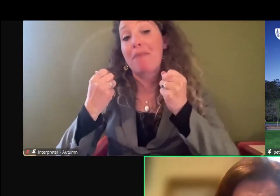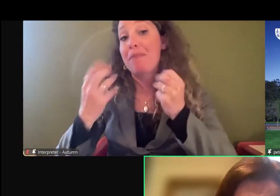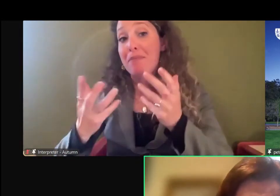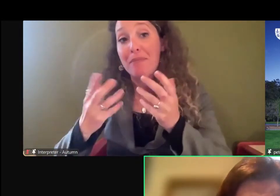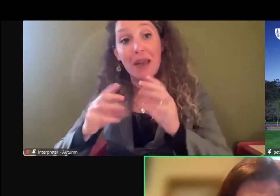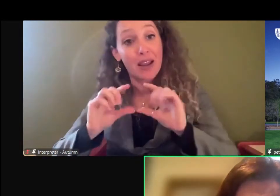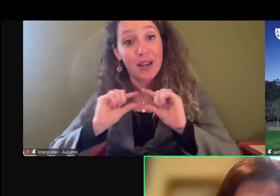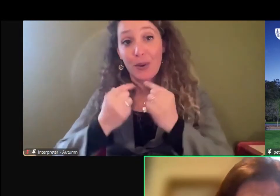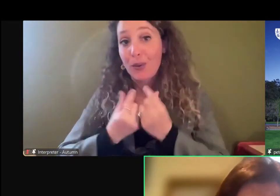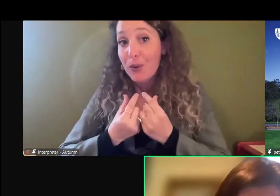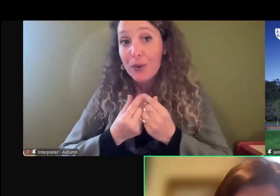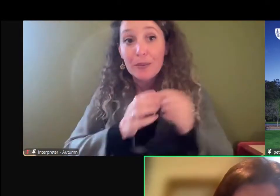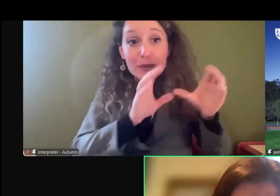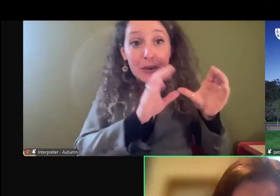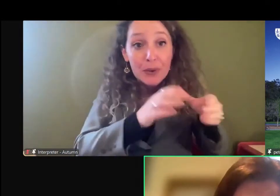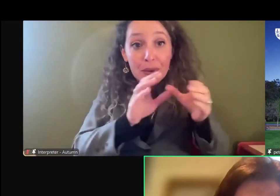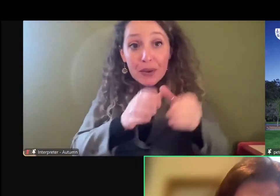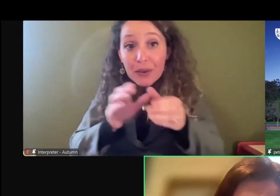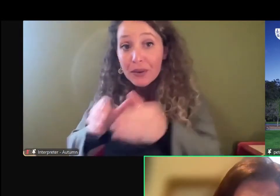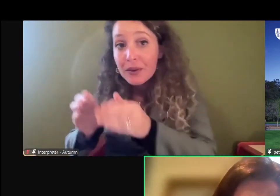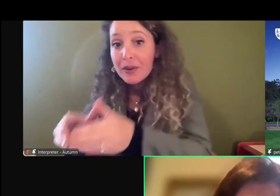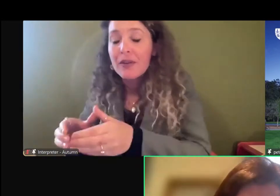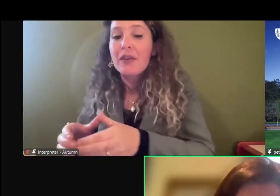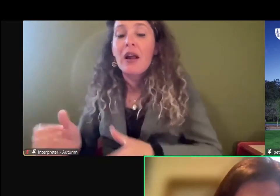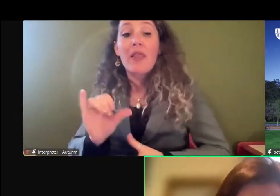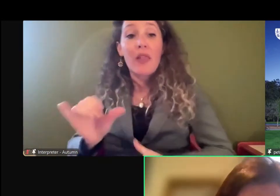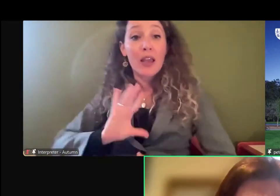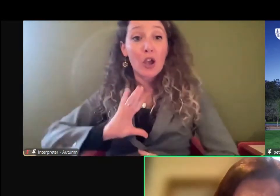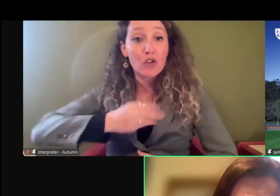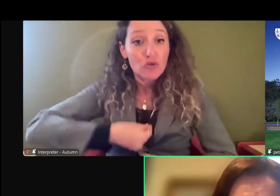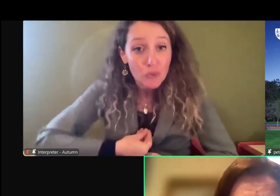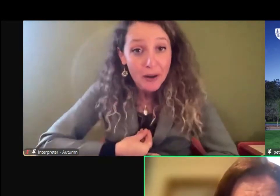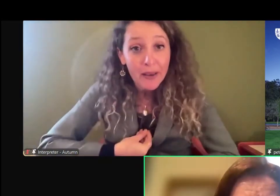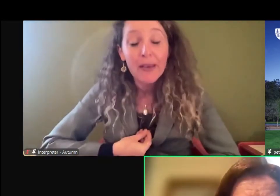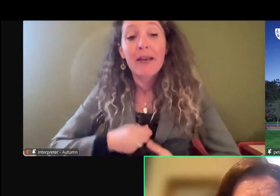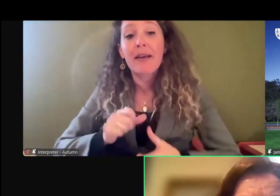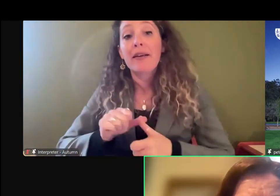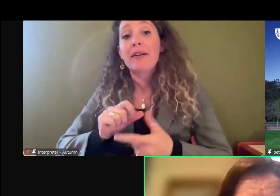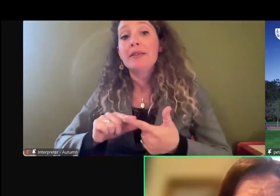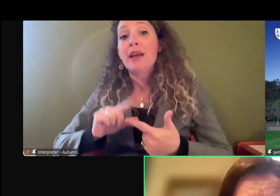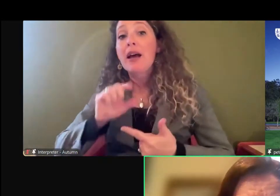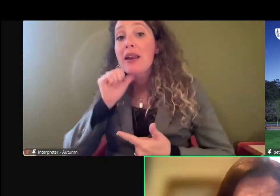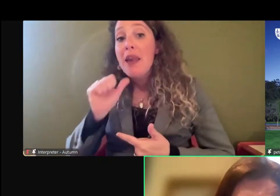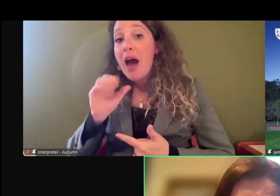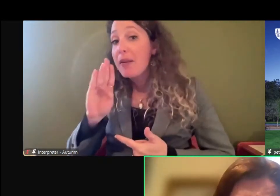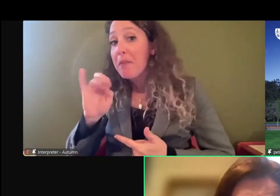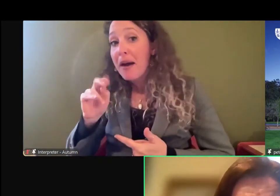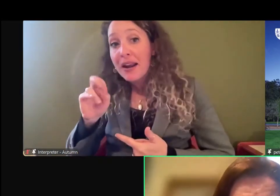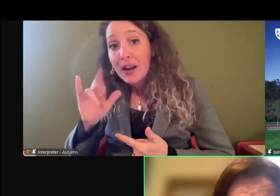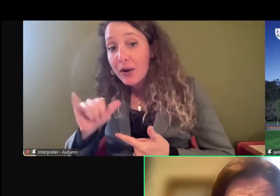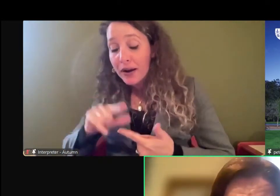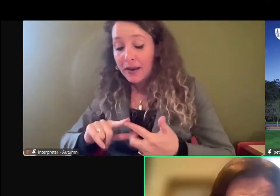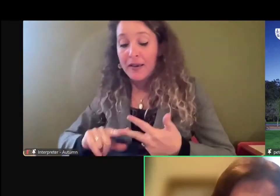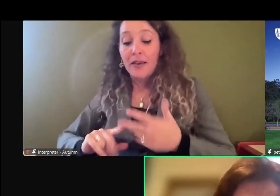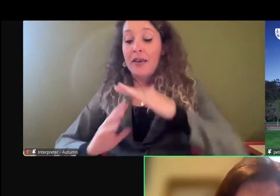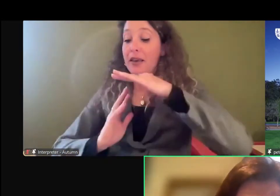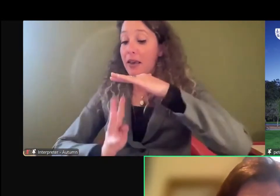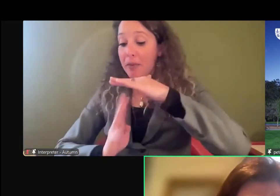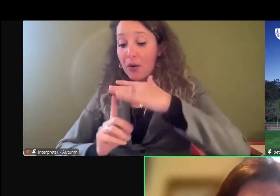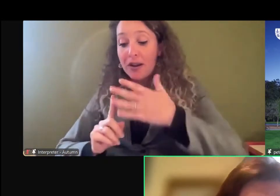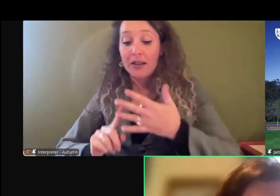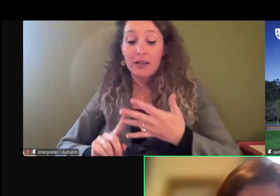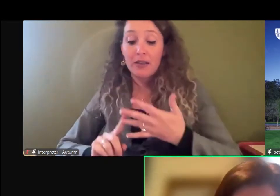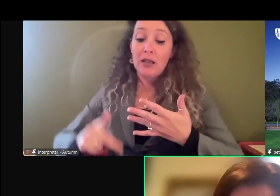are, less privileged, like trans and non-binary people, immigrants, people